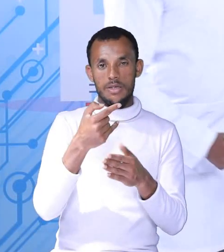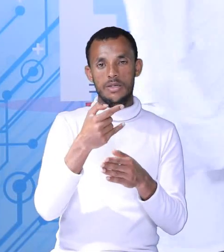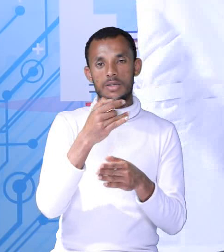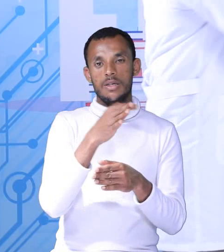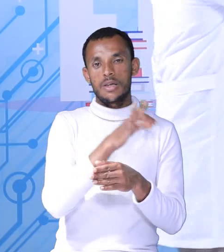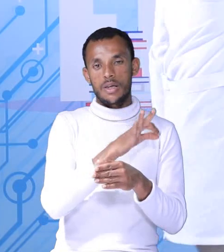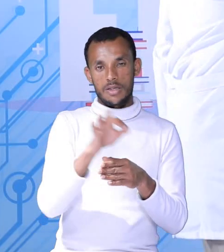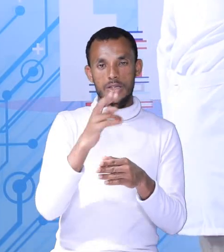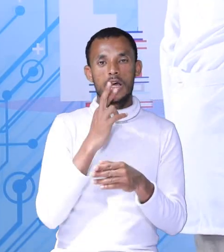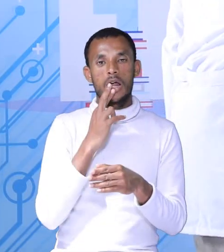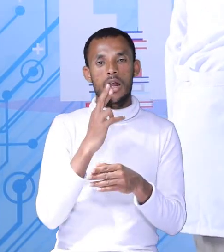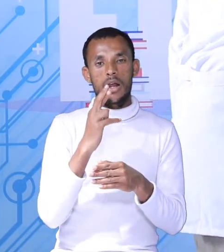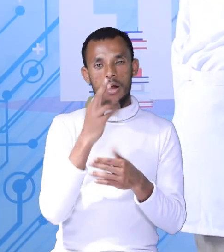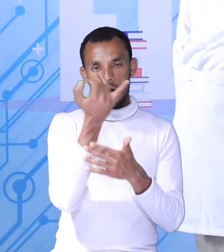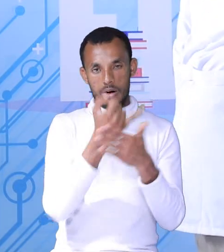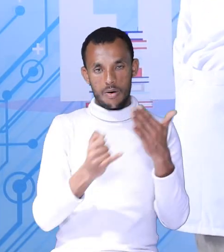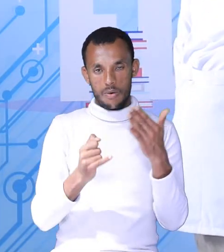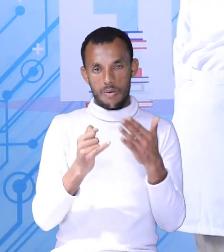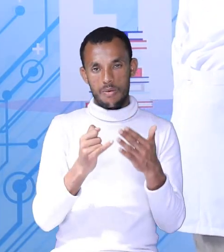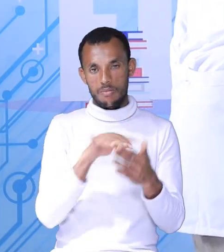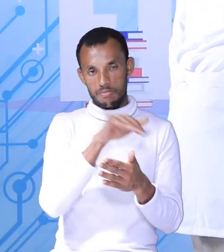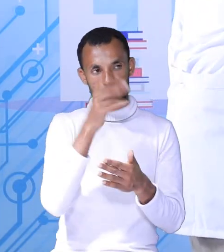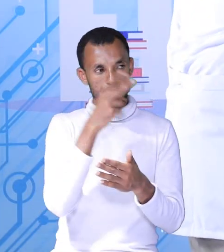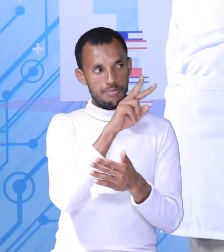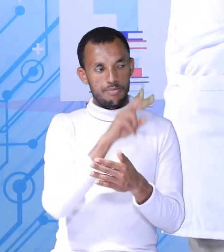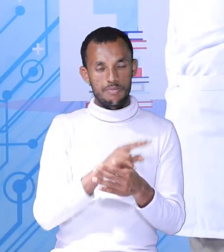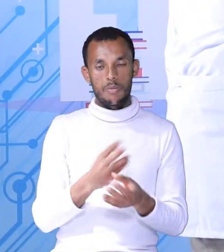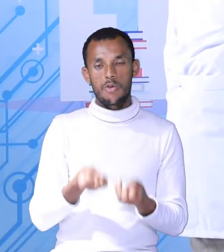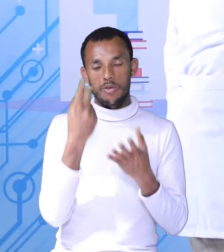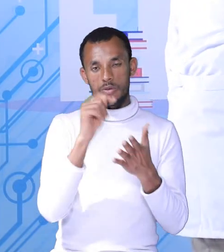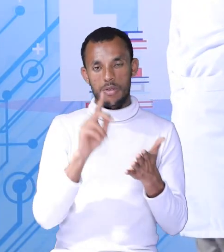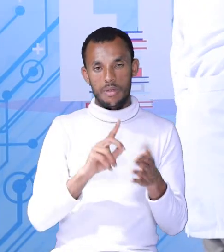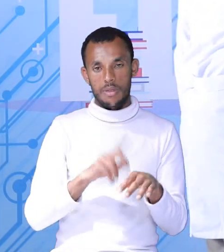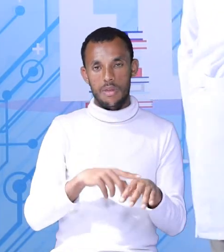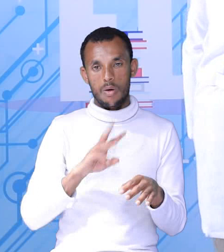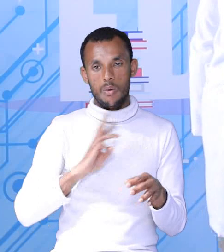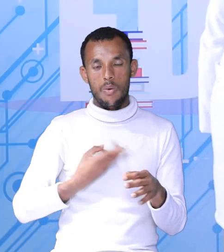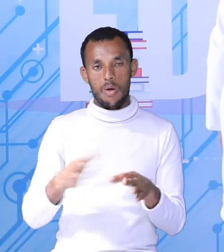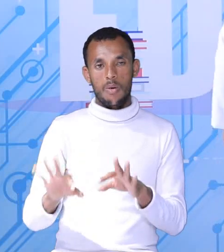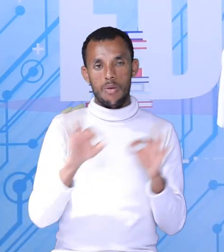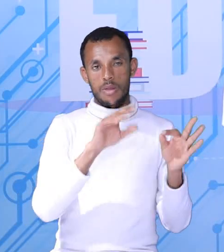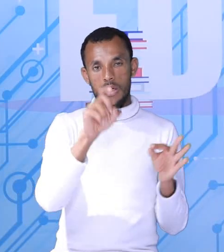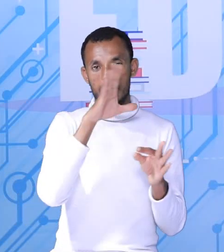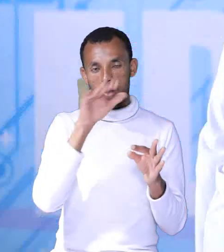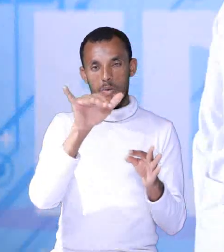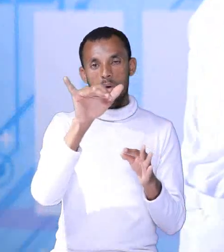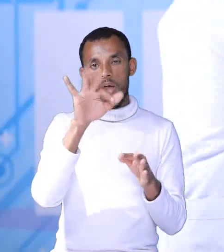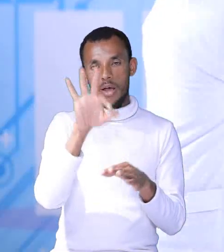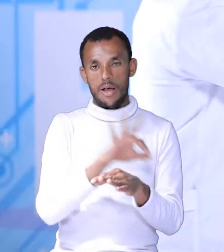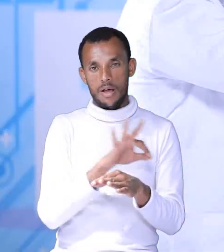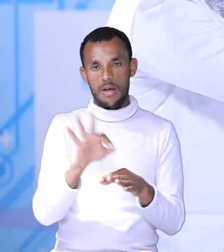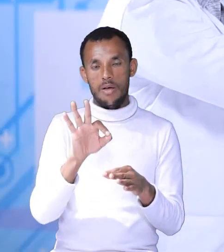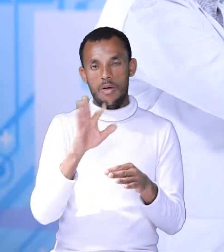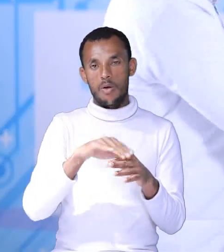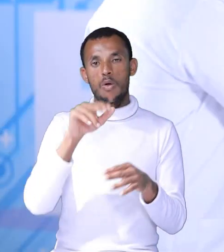are just drawn like this. Most of the time, we put x and y axis